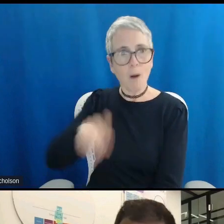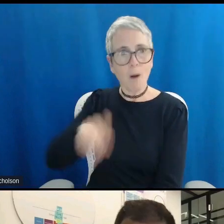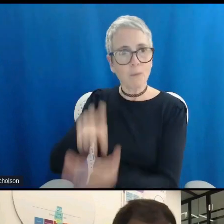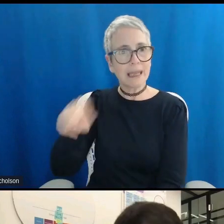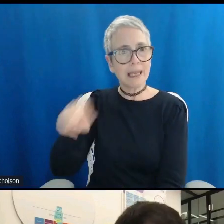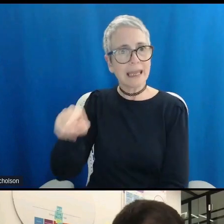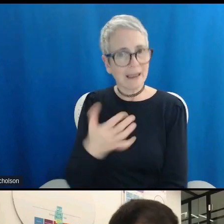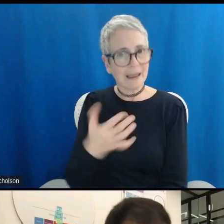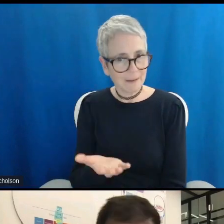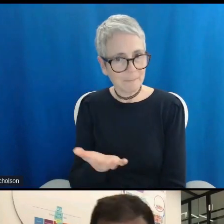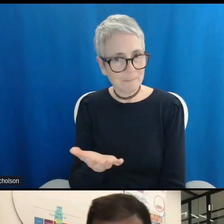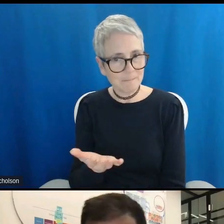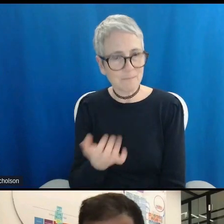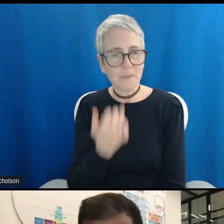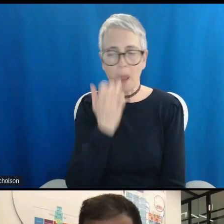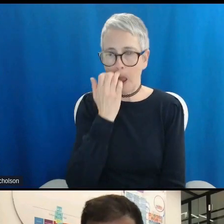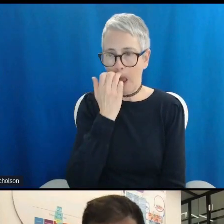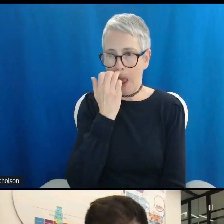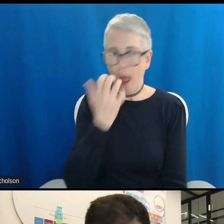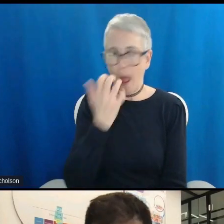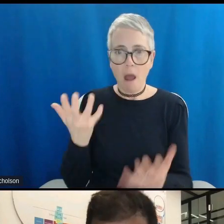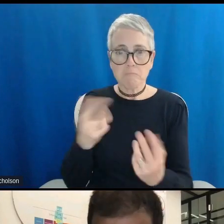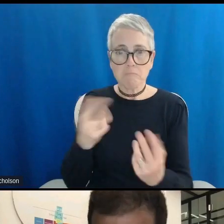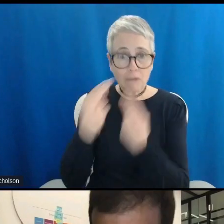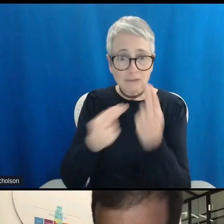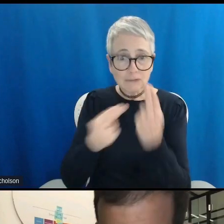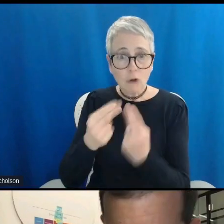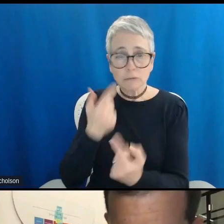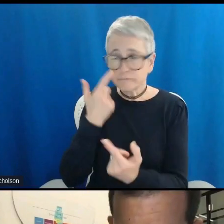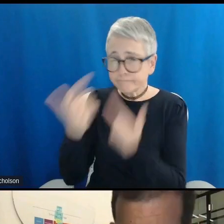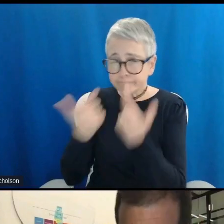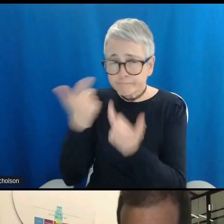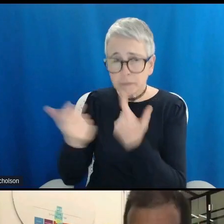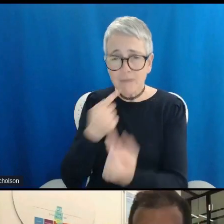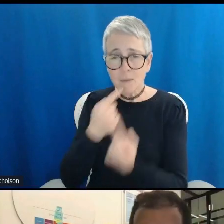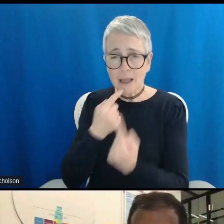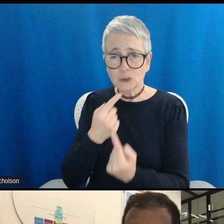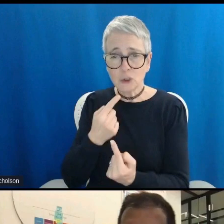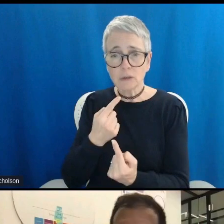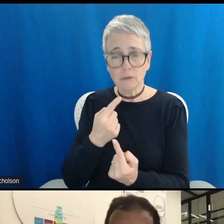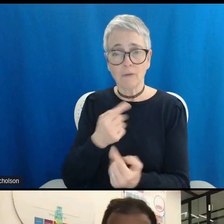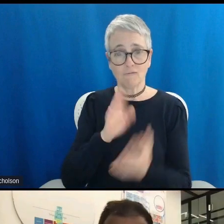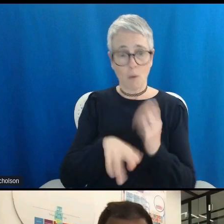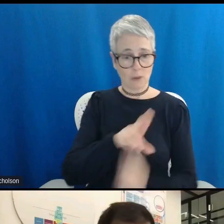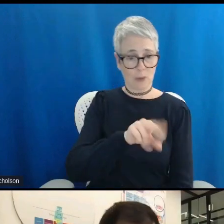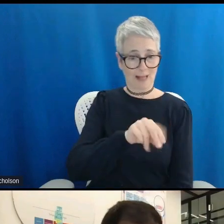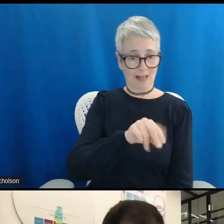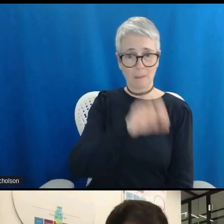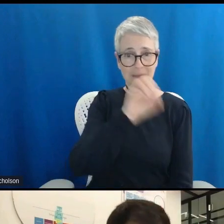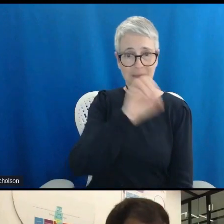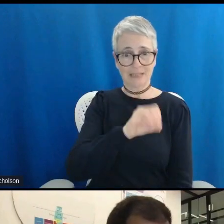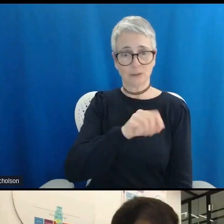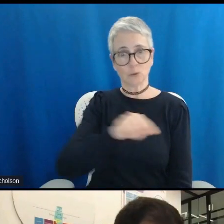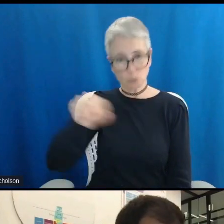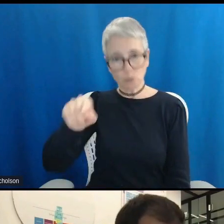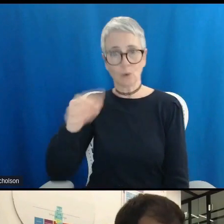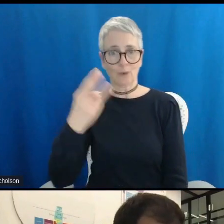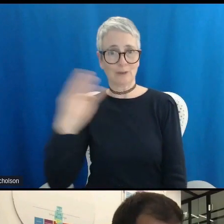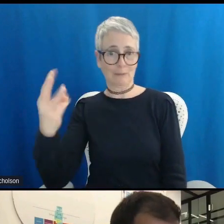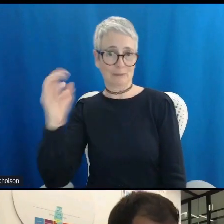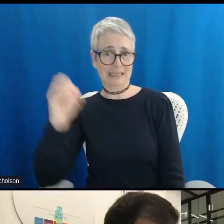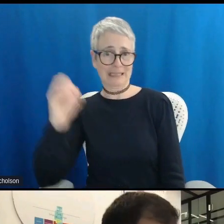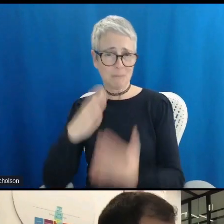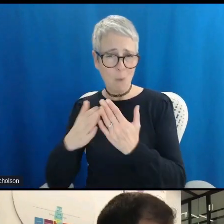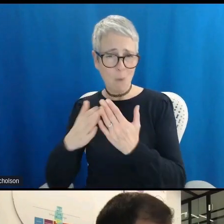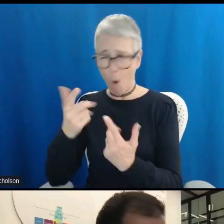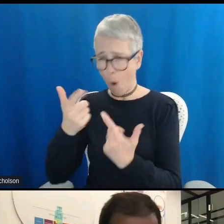Looking for information on restaurants, it's gone up from 12% to 33. So the web basically has gone